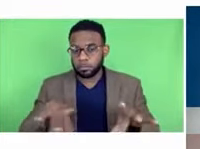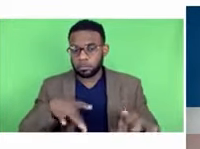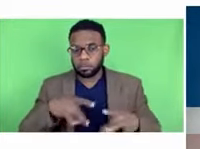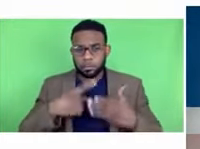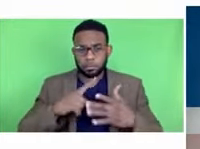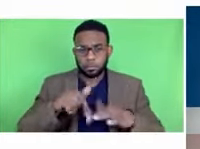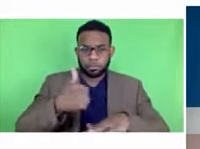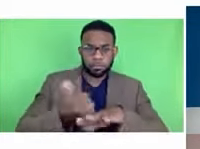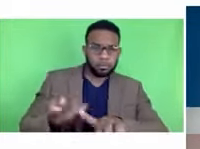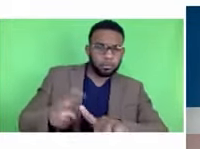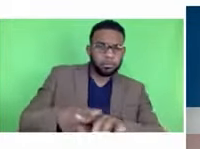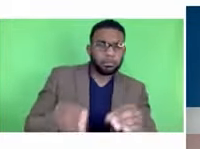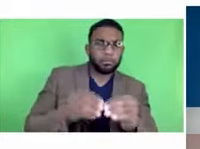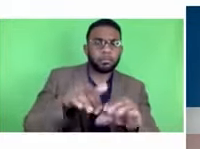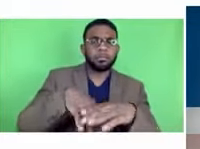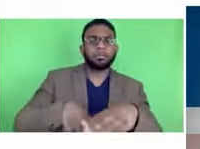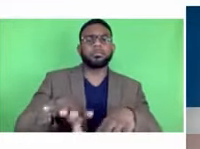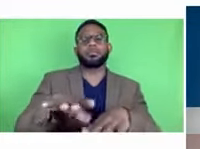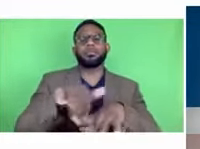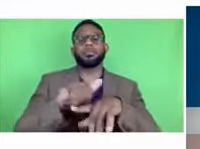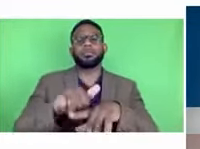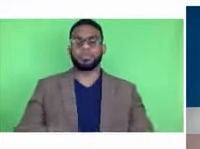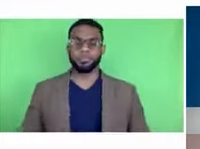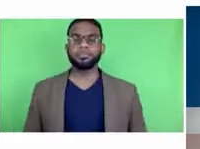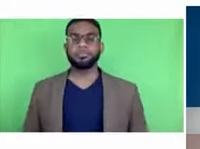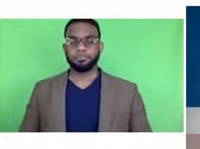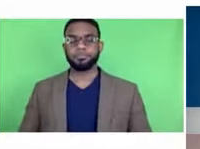them a little bit more into their workplaces as well.